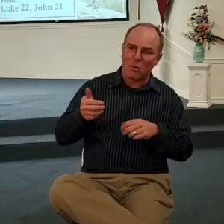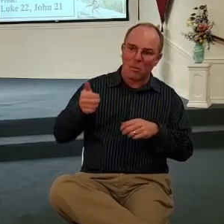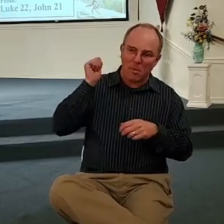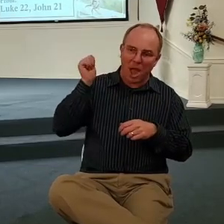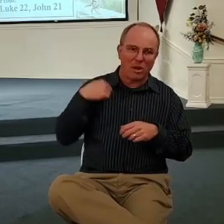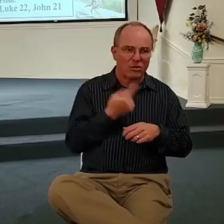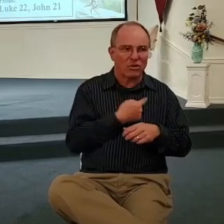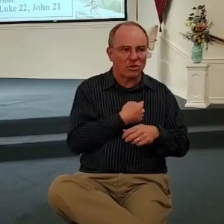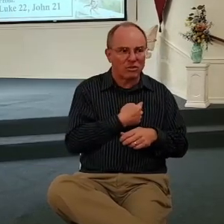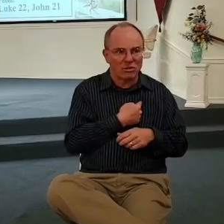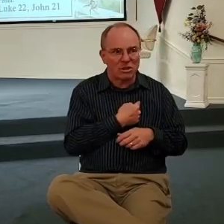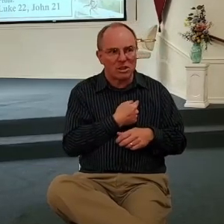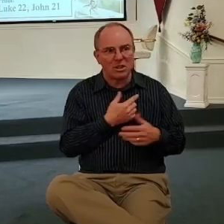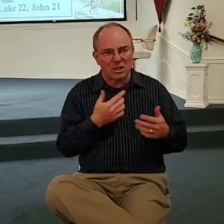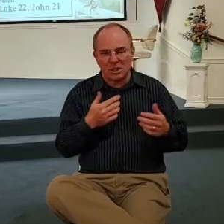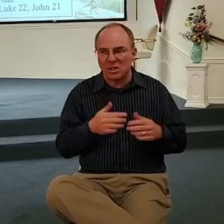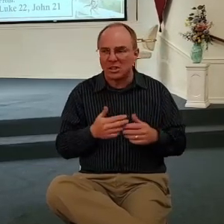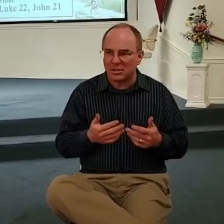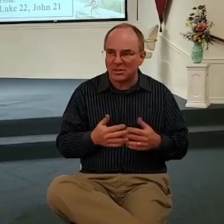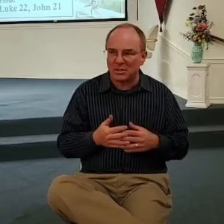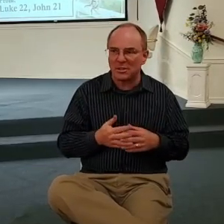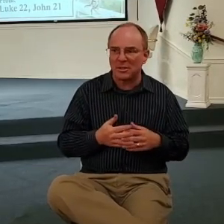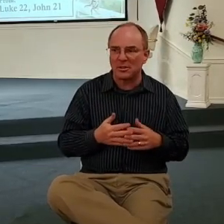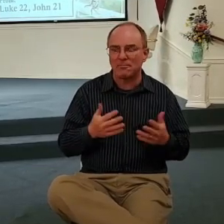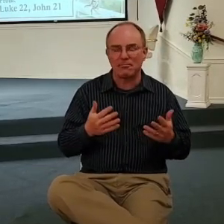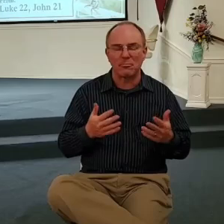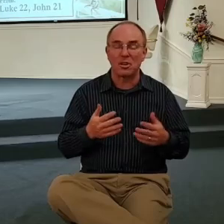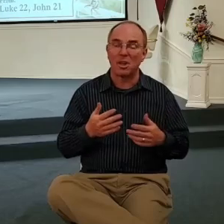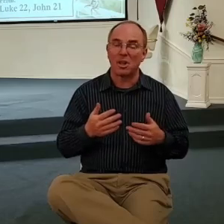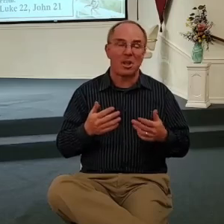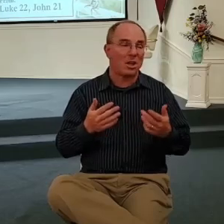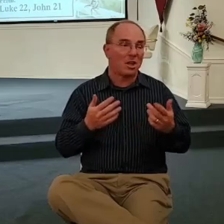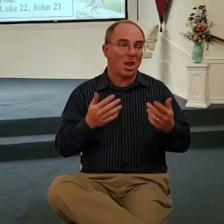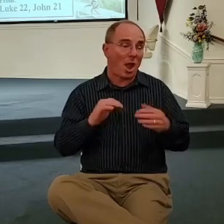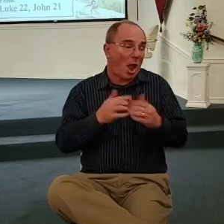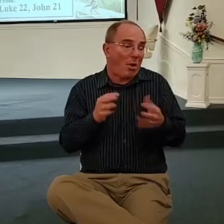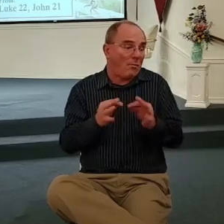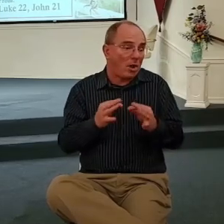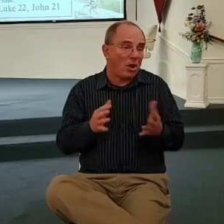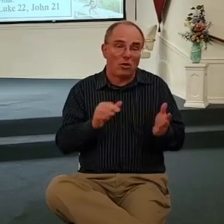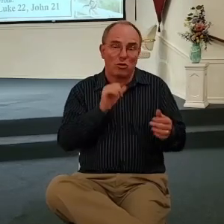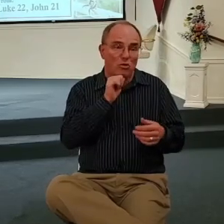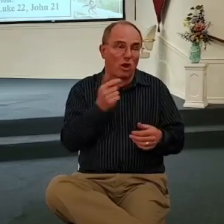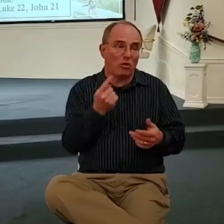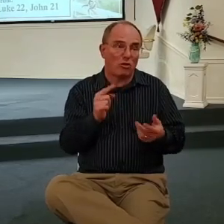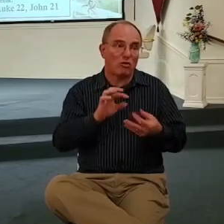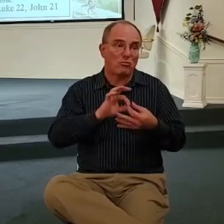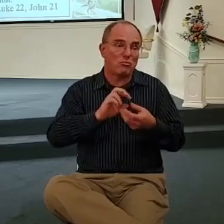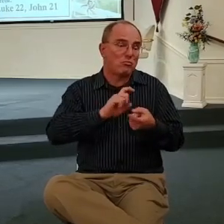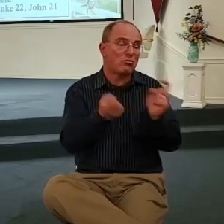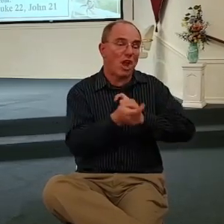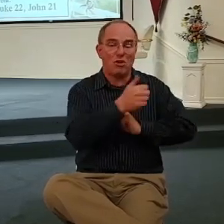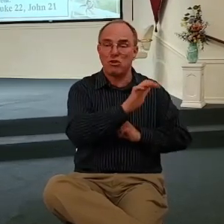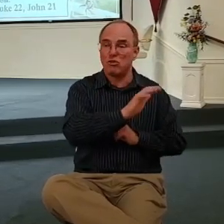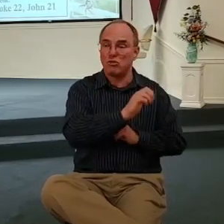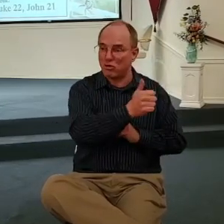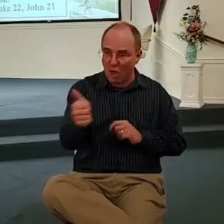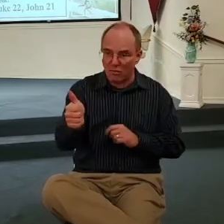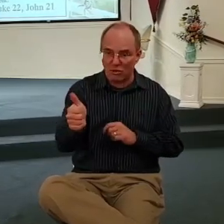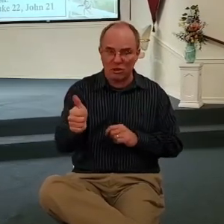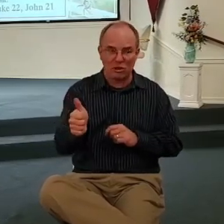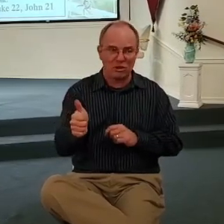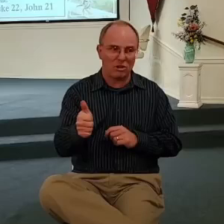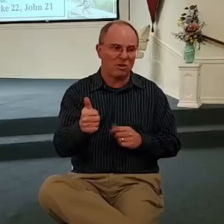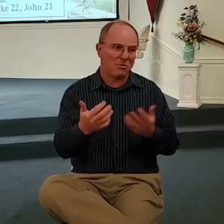The answer isn't solely in trying to change yourself. There's plenty of self-help books out there to do that.